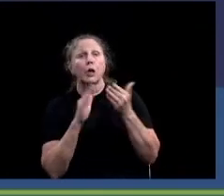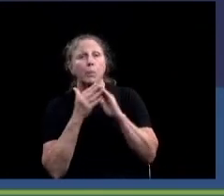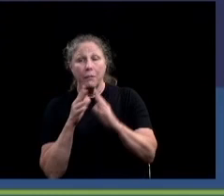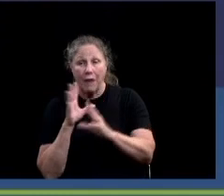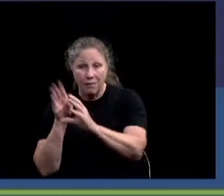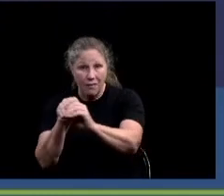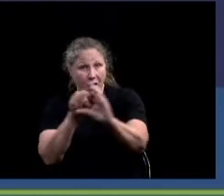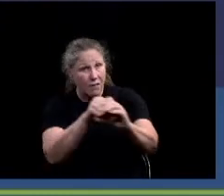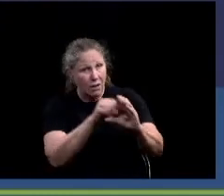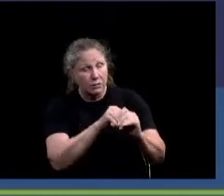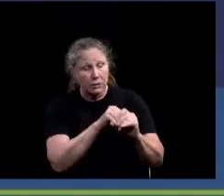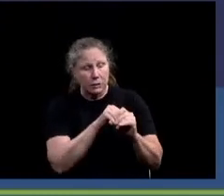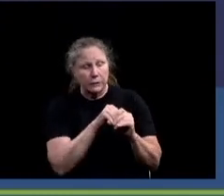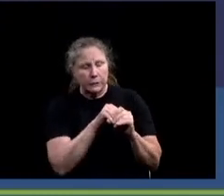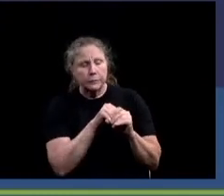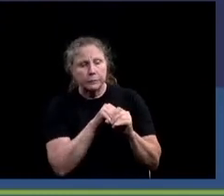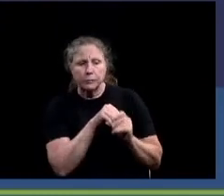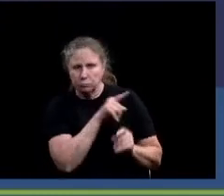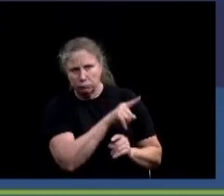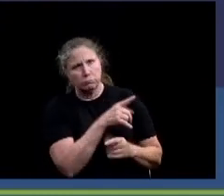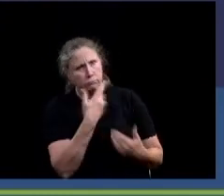present. Are there any